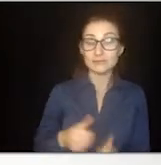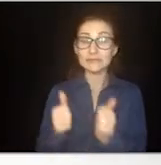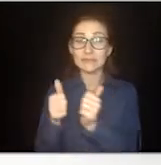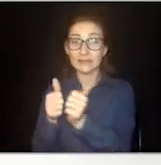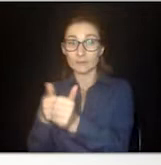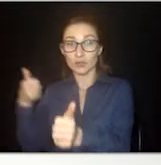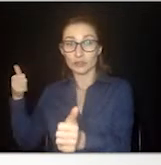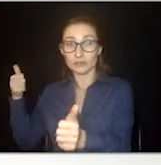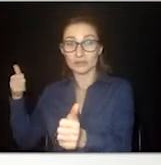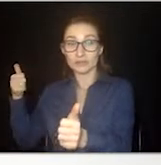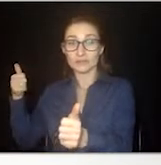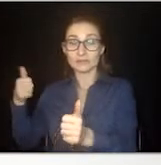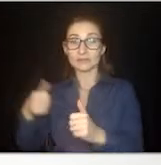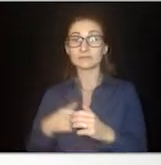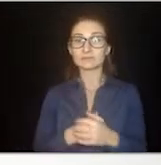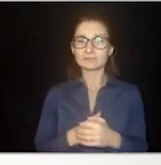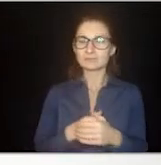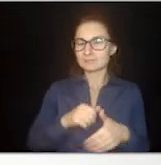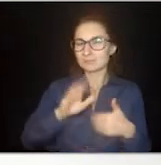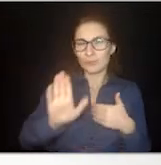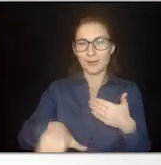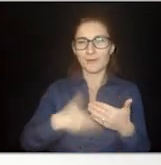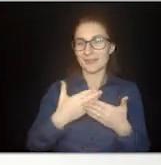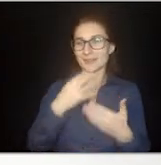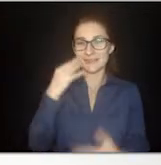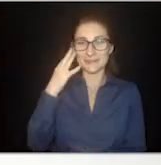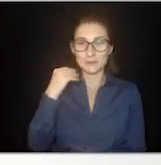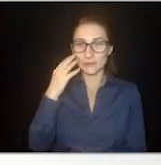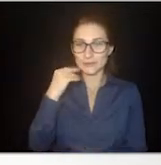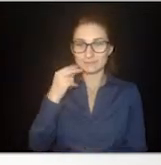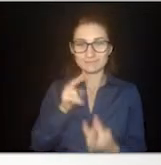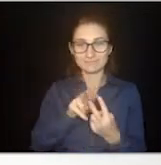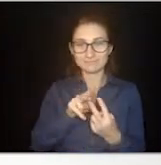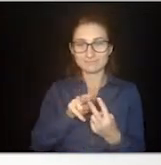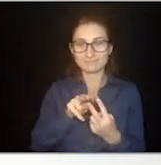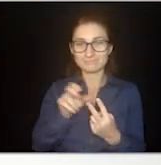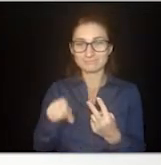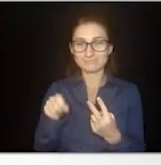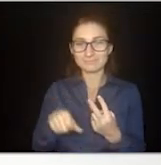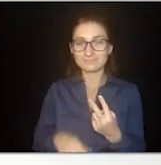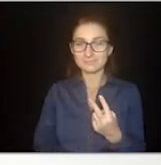and aversions. We all have them,